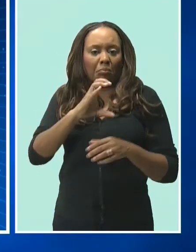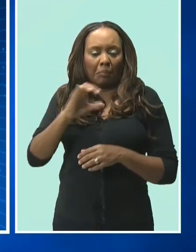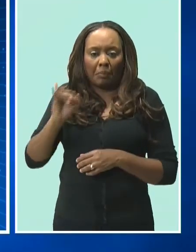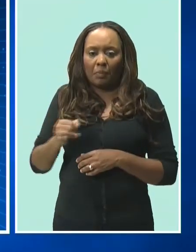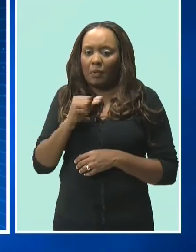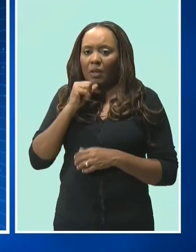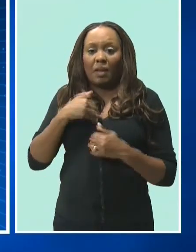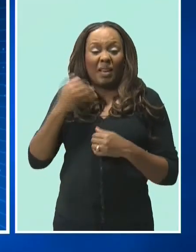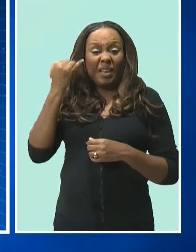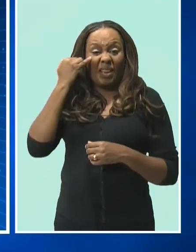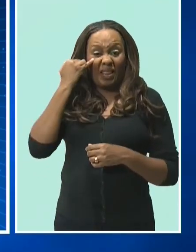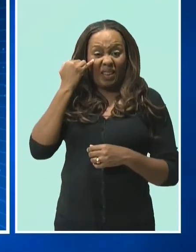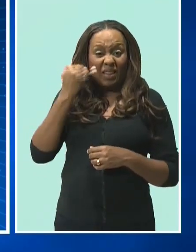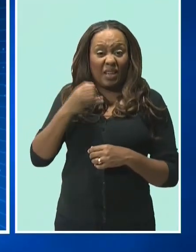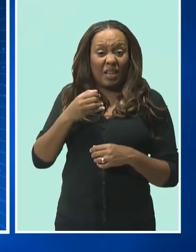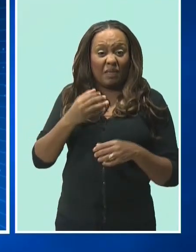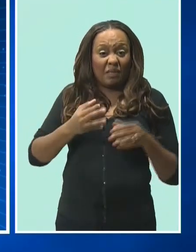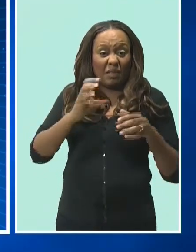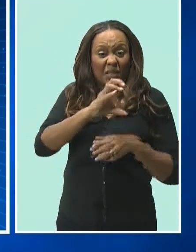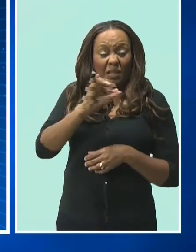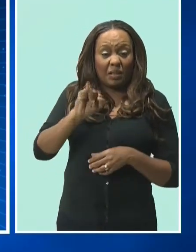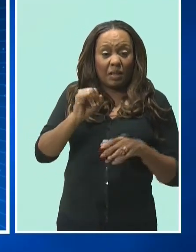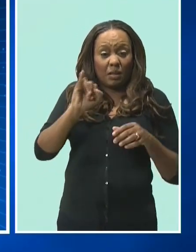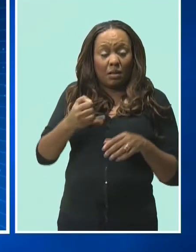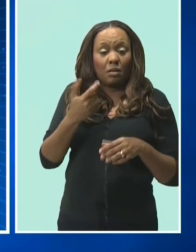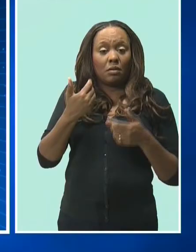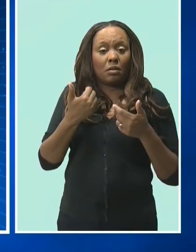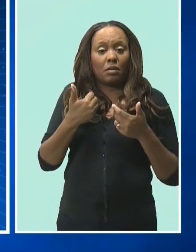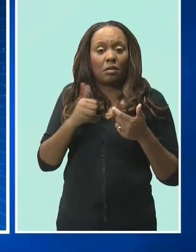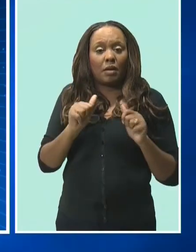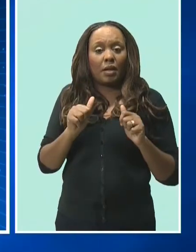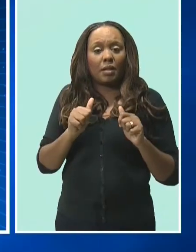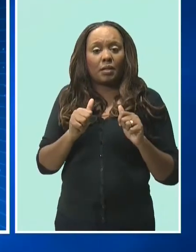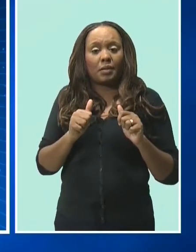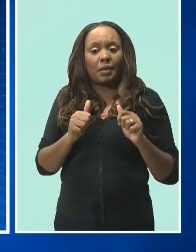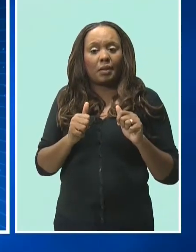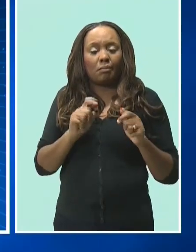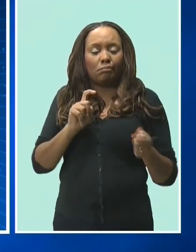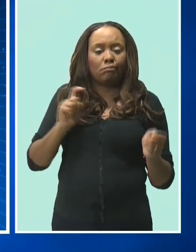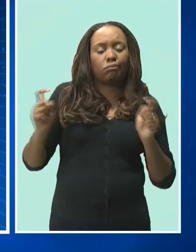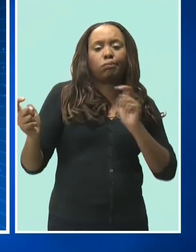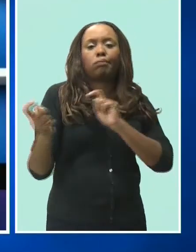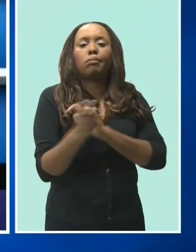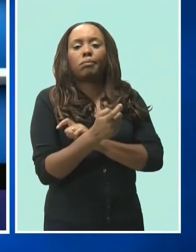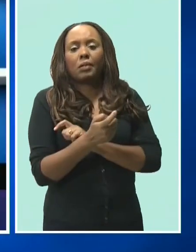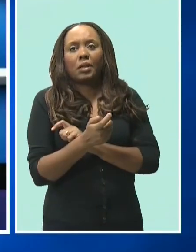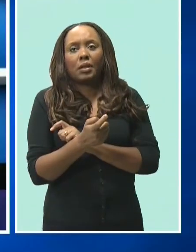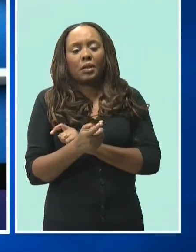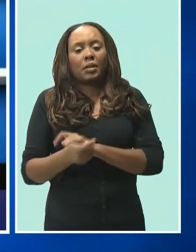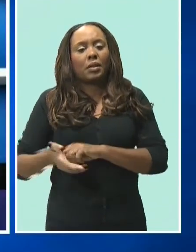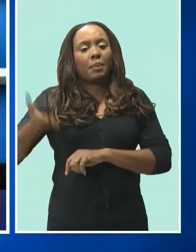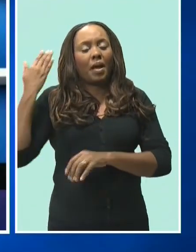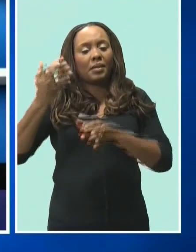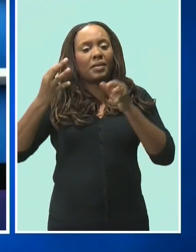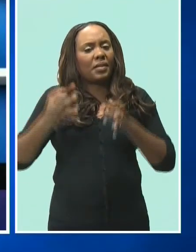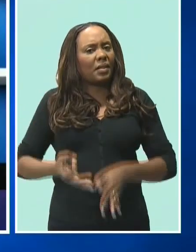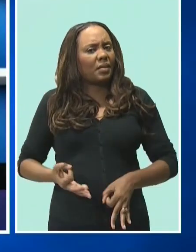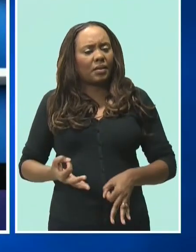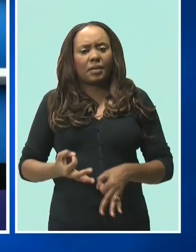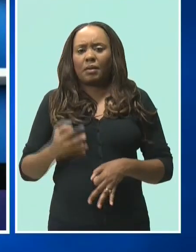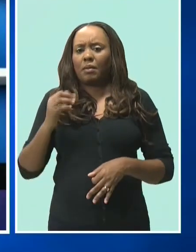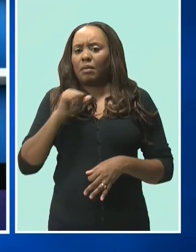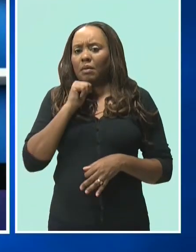try to overturn the Guyana Constitution. I think it would be inviting its disintegration because the people. Meanwhile, coalition